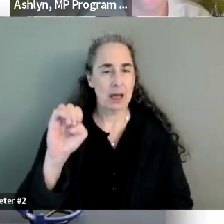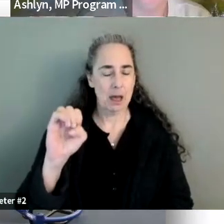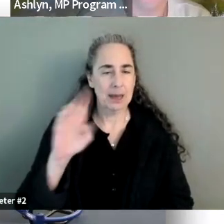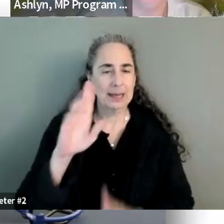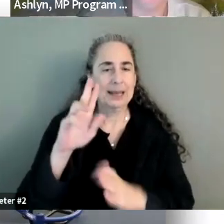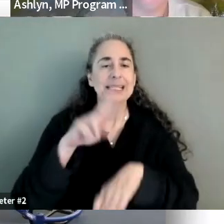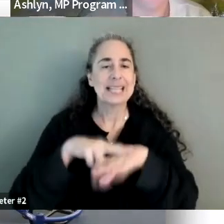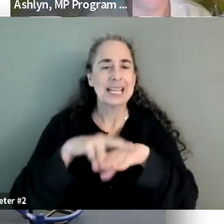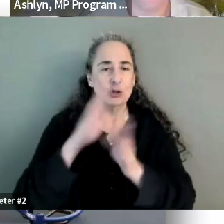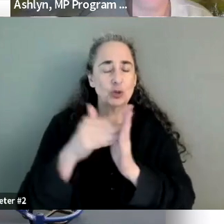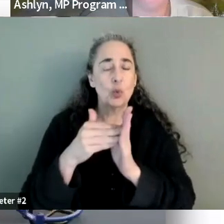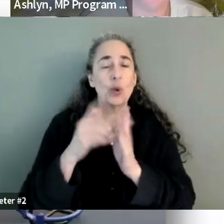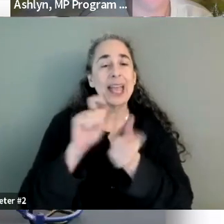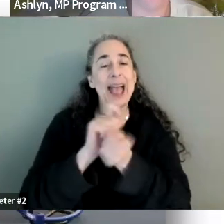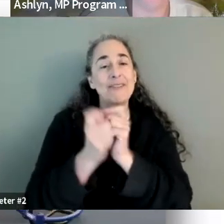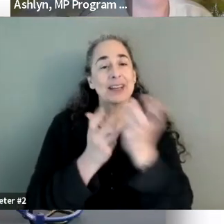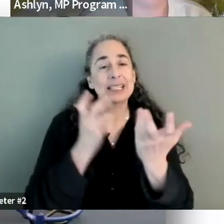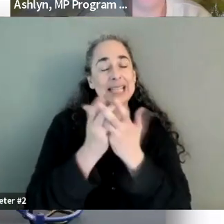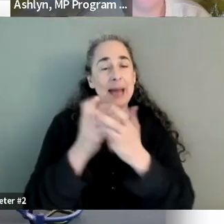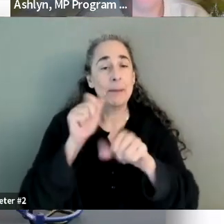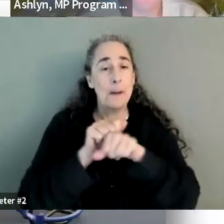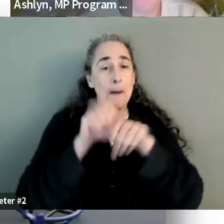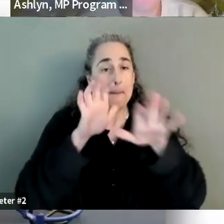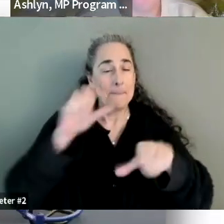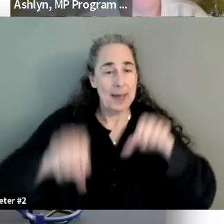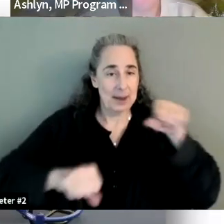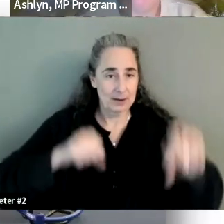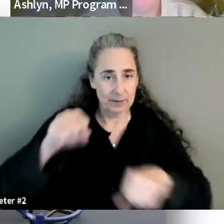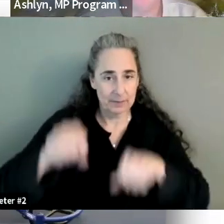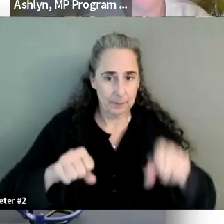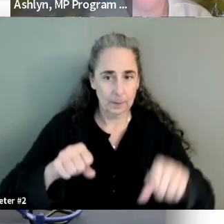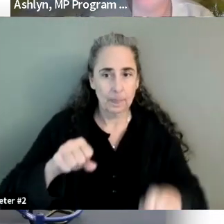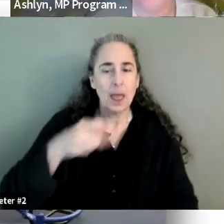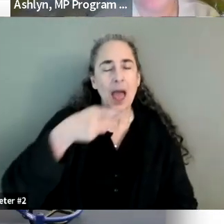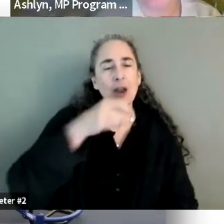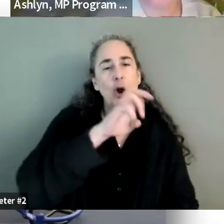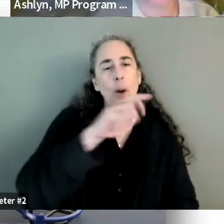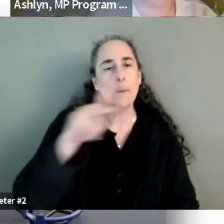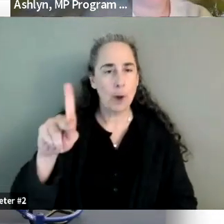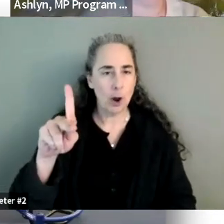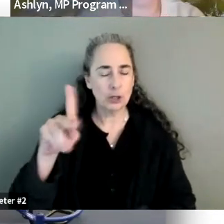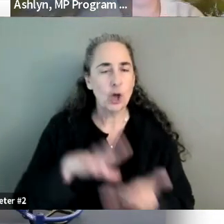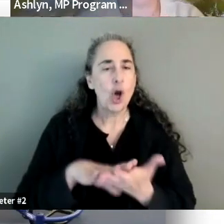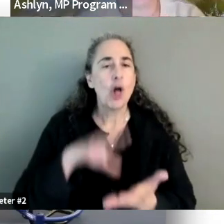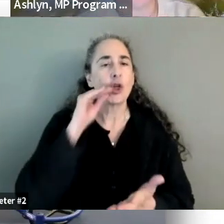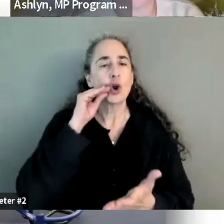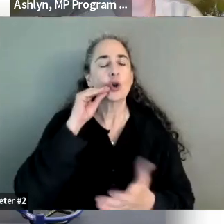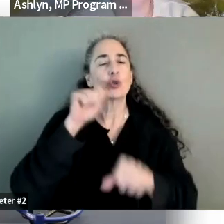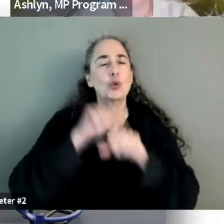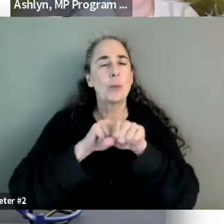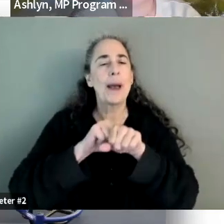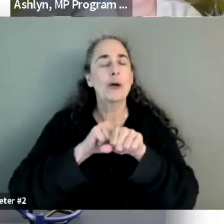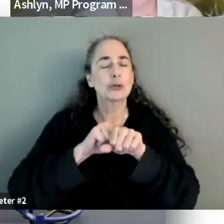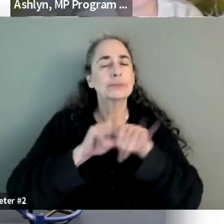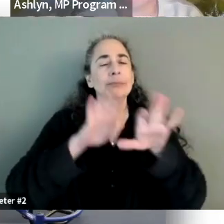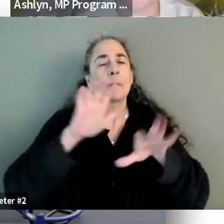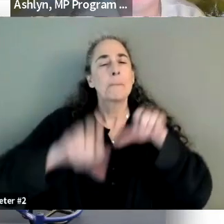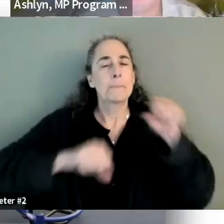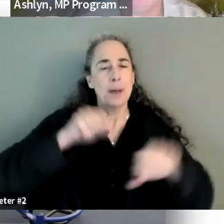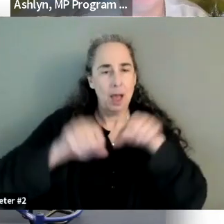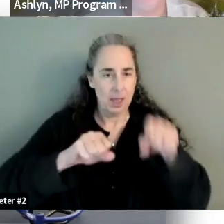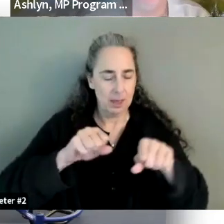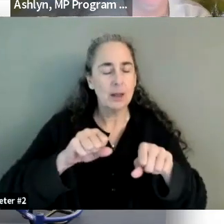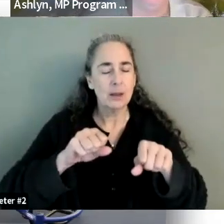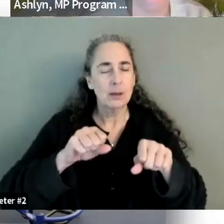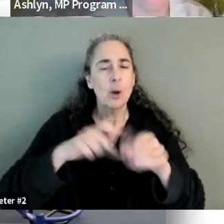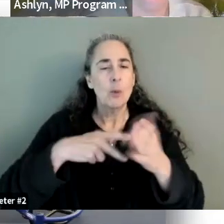bike. It's used at our park's Learn to Mountain Bike program called Roots to Rocks, and we also have specialized clinics throughout